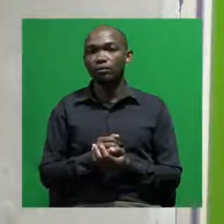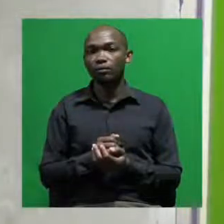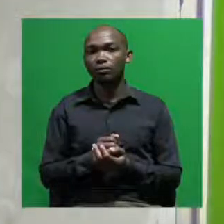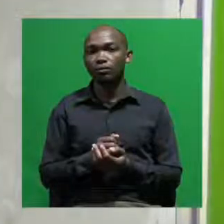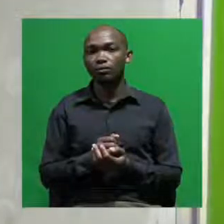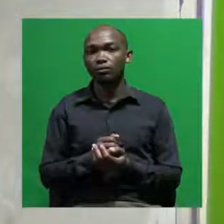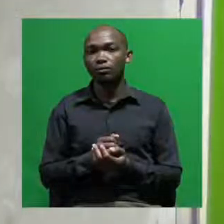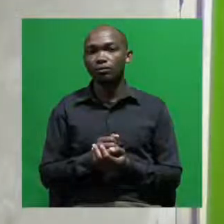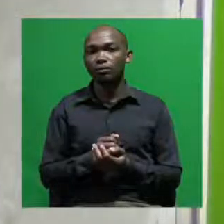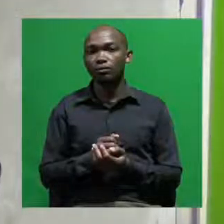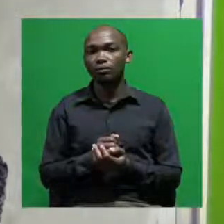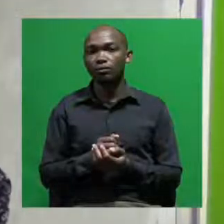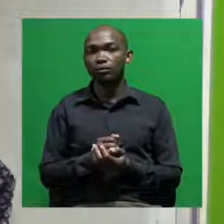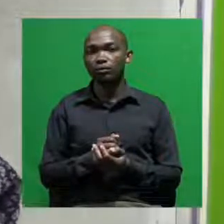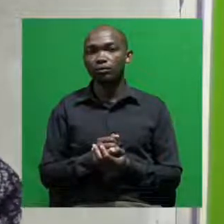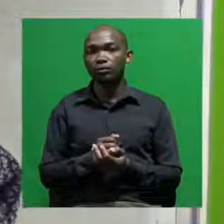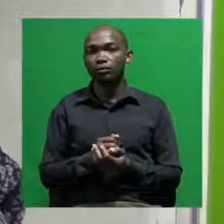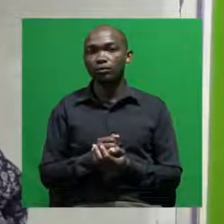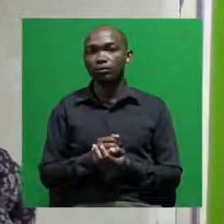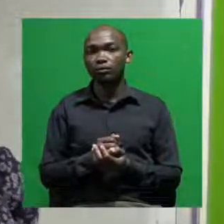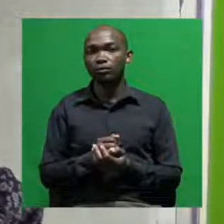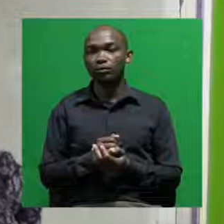or can be digital.